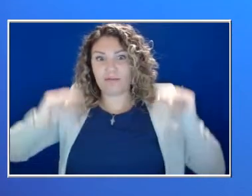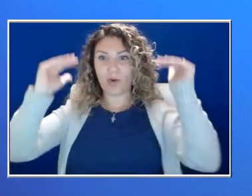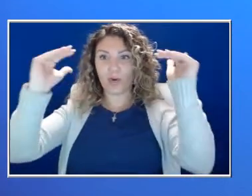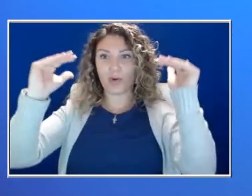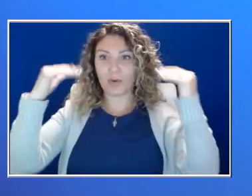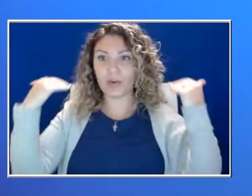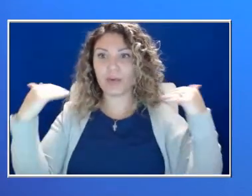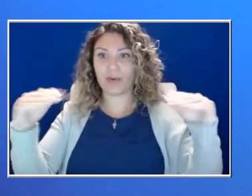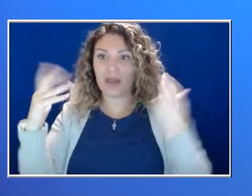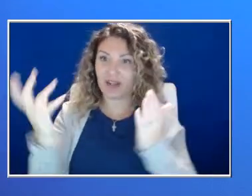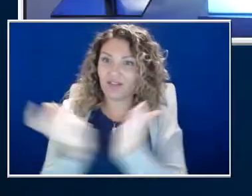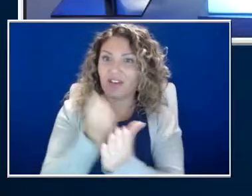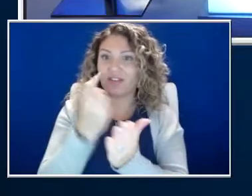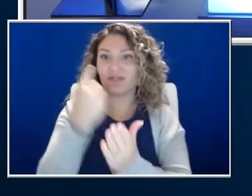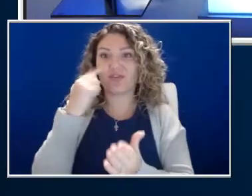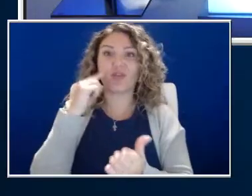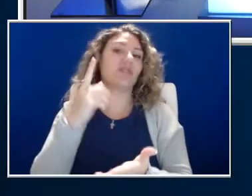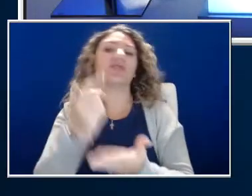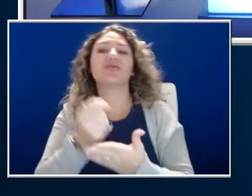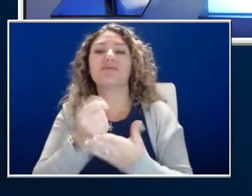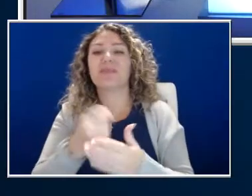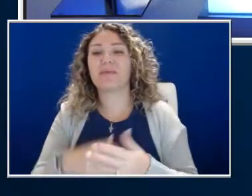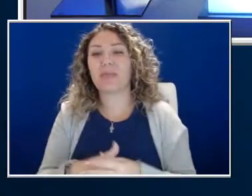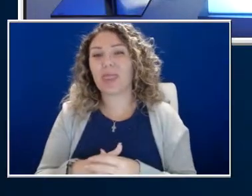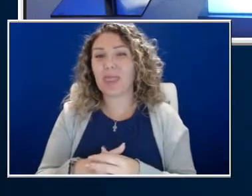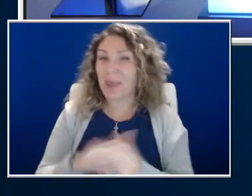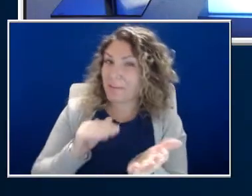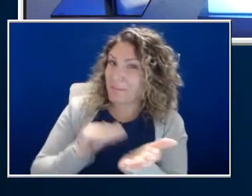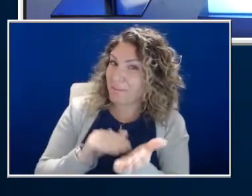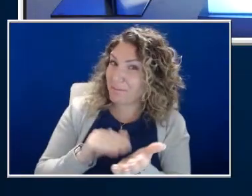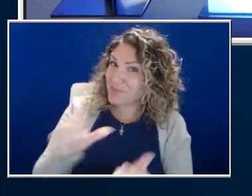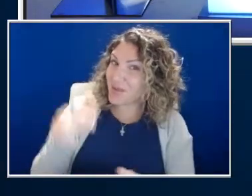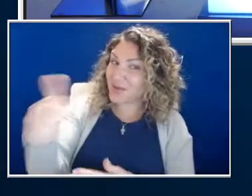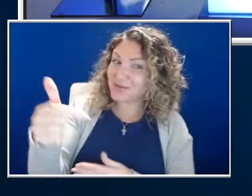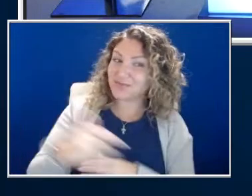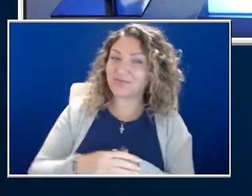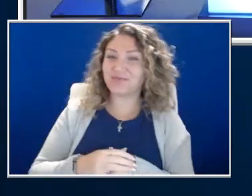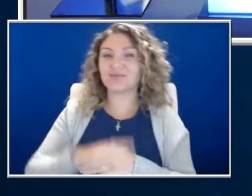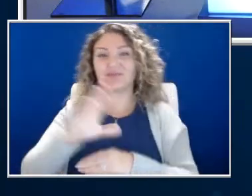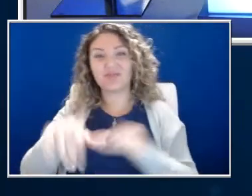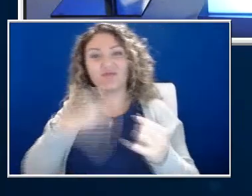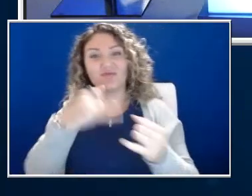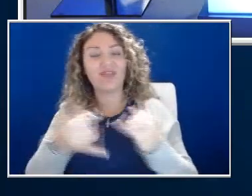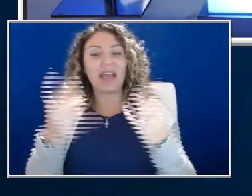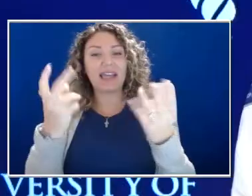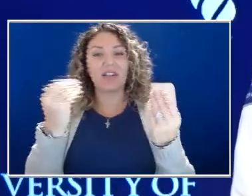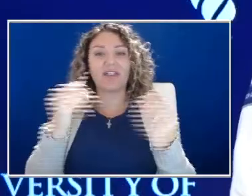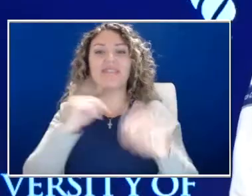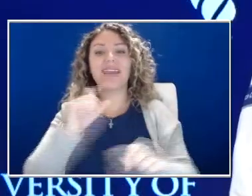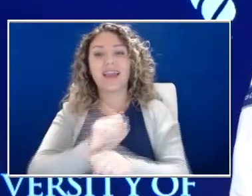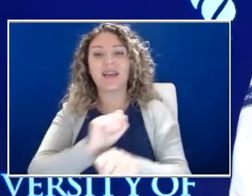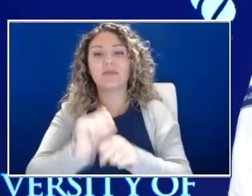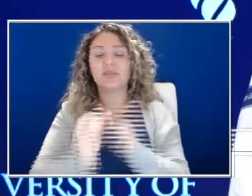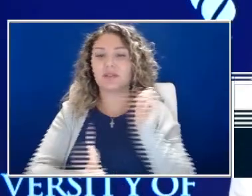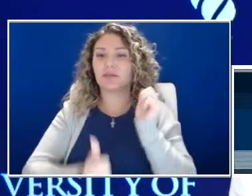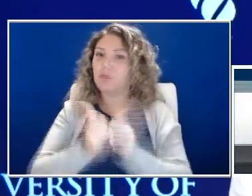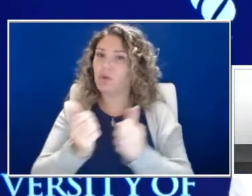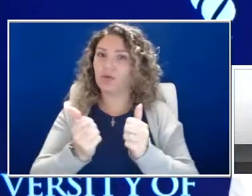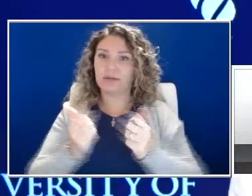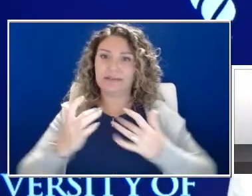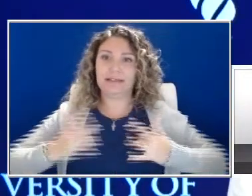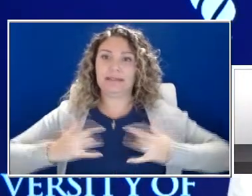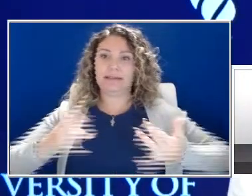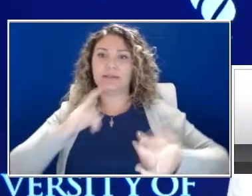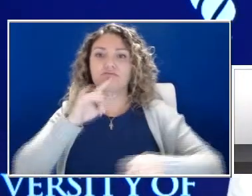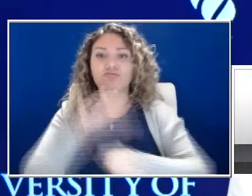advantage for this treatment. Dr. McGurk, final thoughts from you today. Absolutely. This is the most exciting, promising time